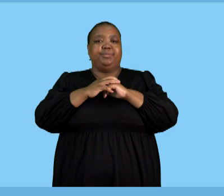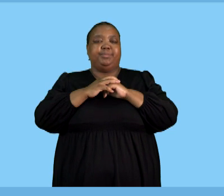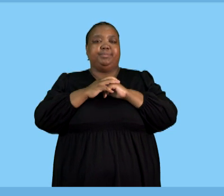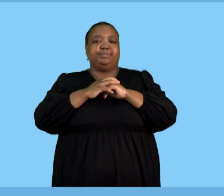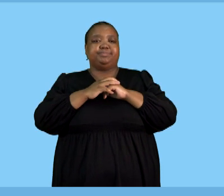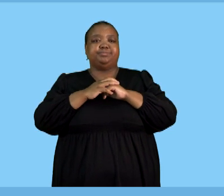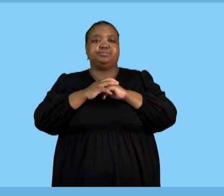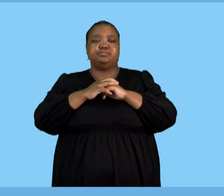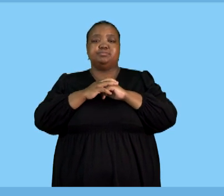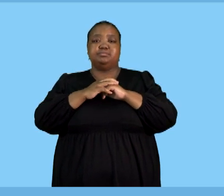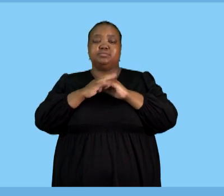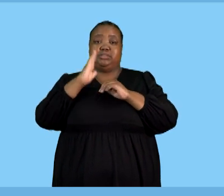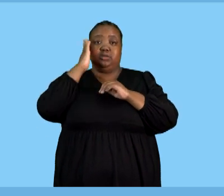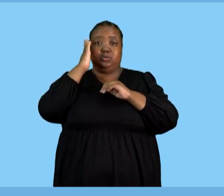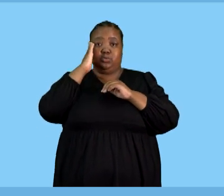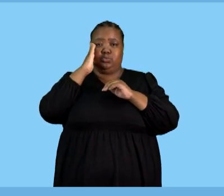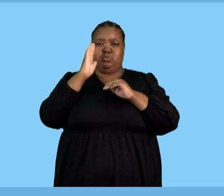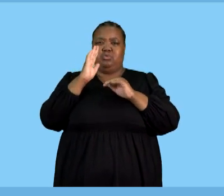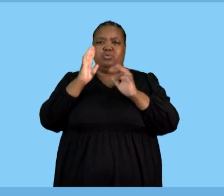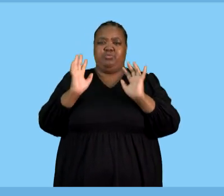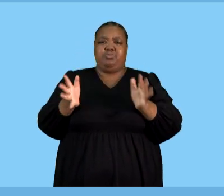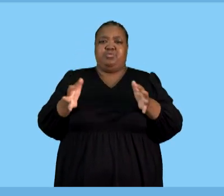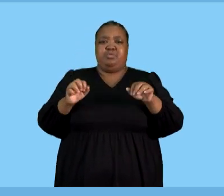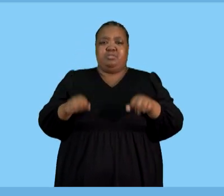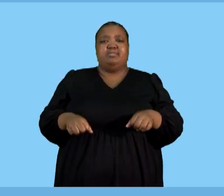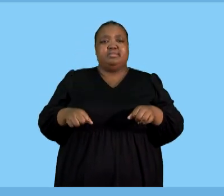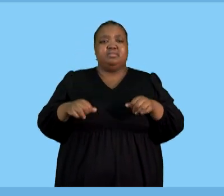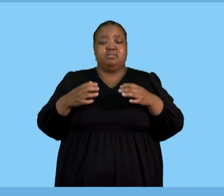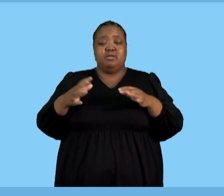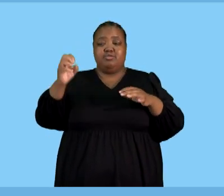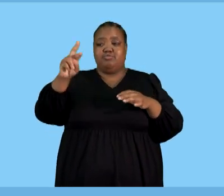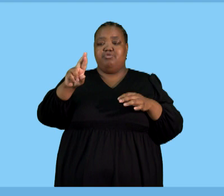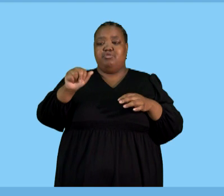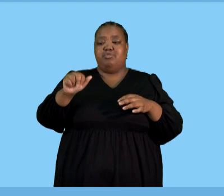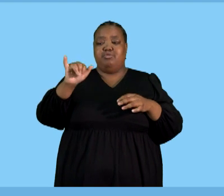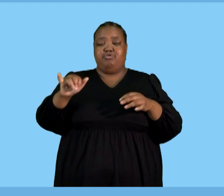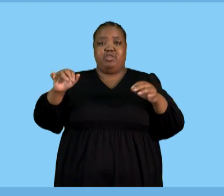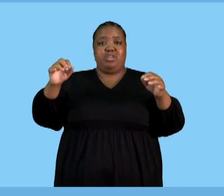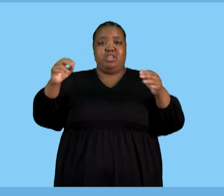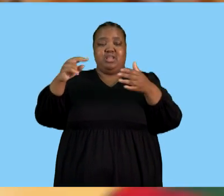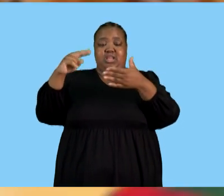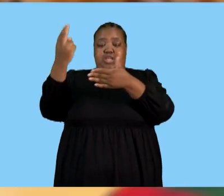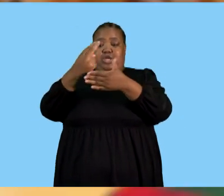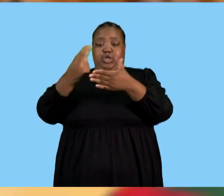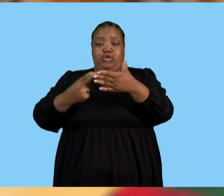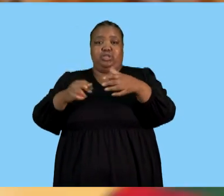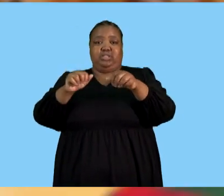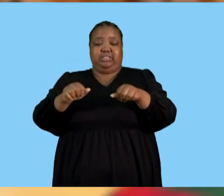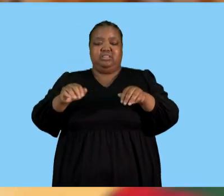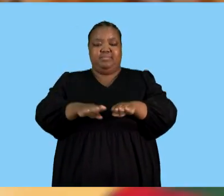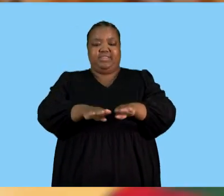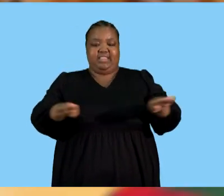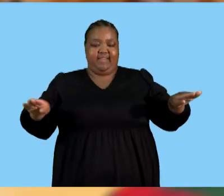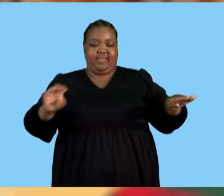the reflection of light. So we know that with every ray diagram that we draw, we always need to have